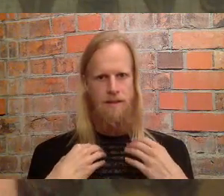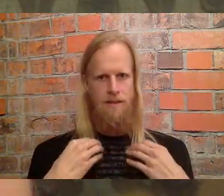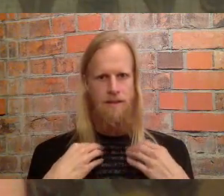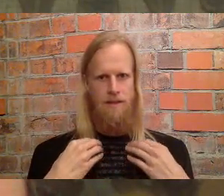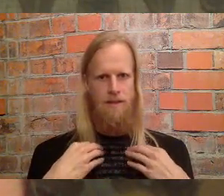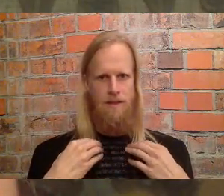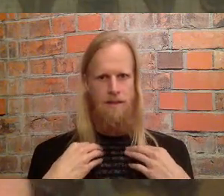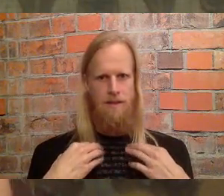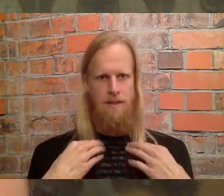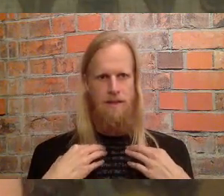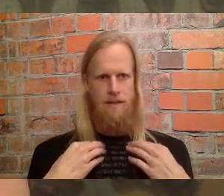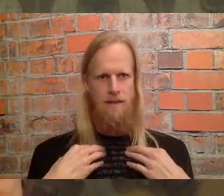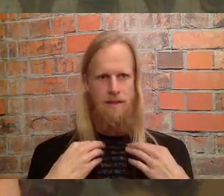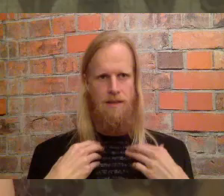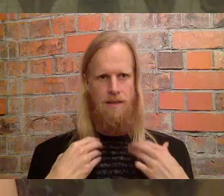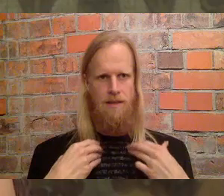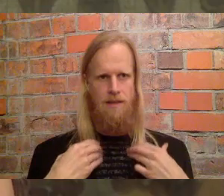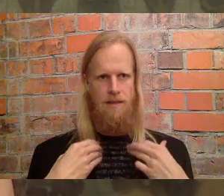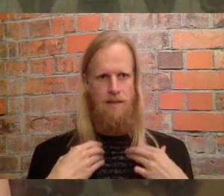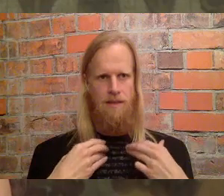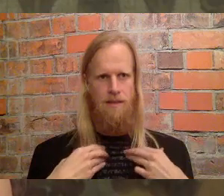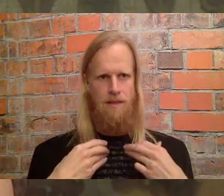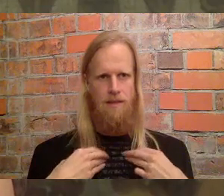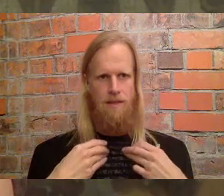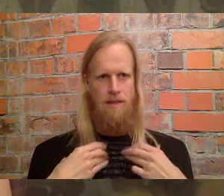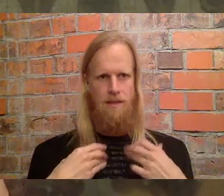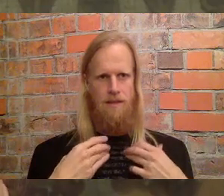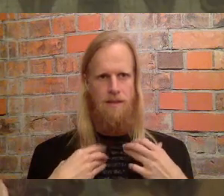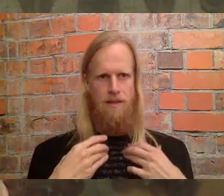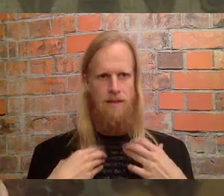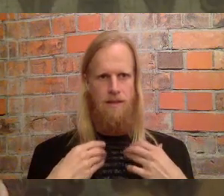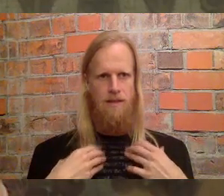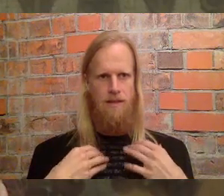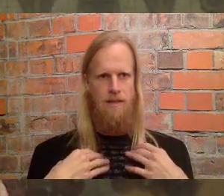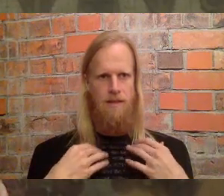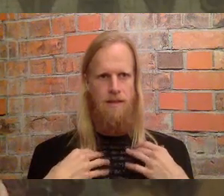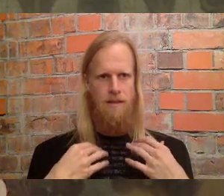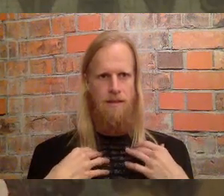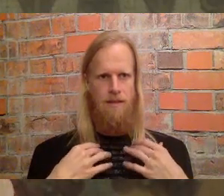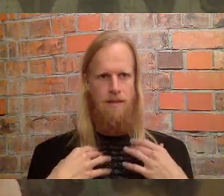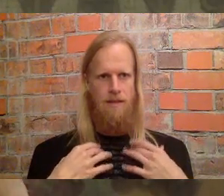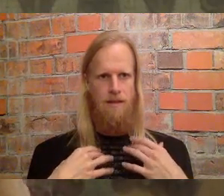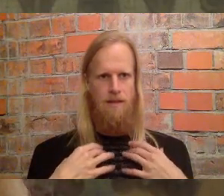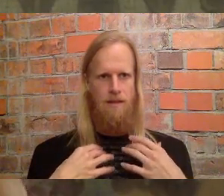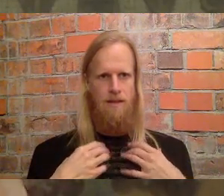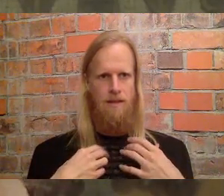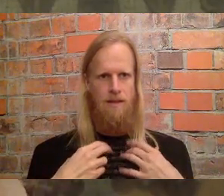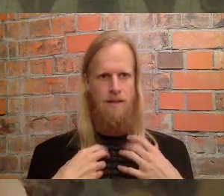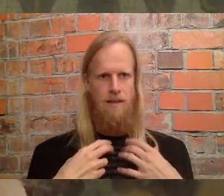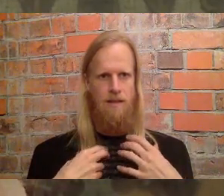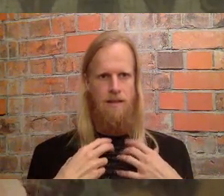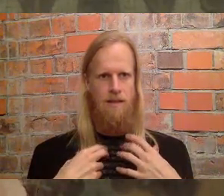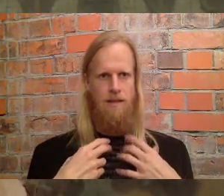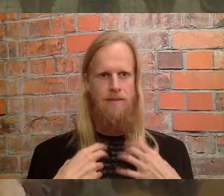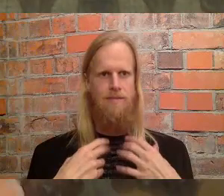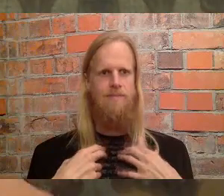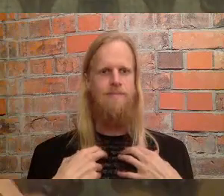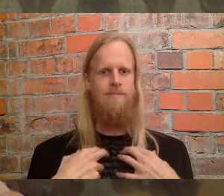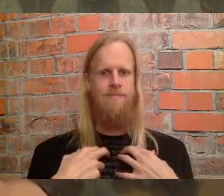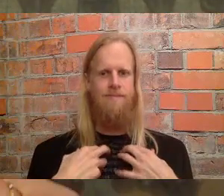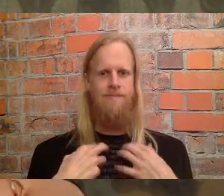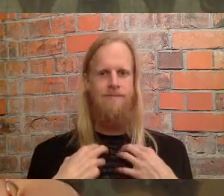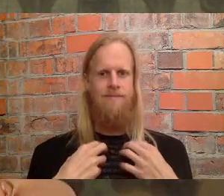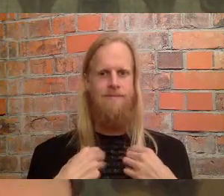What's one way that you can take action? I'll give you a hint. You're doing it right now.